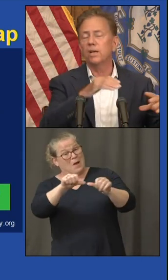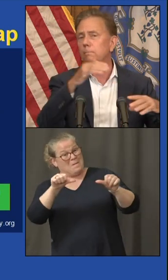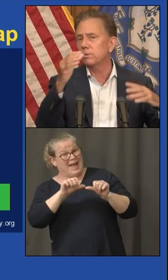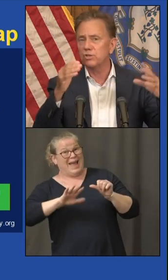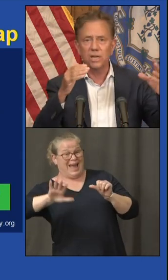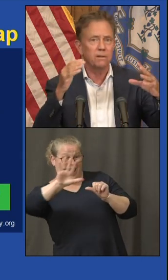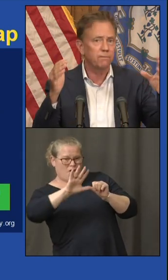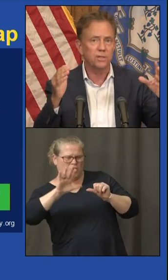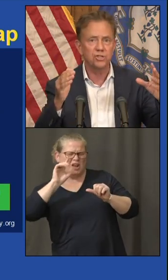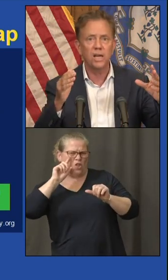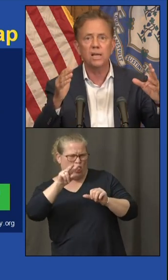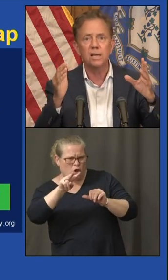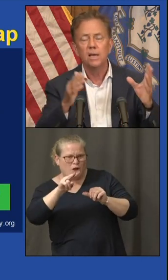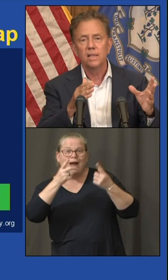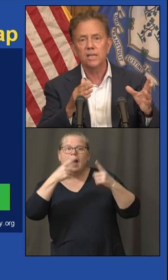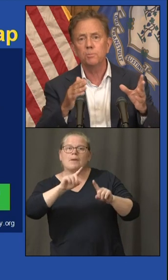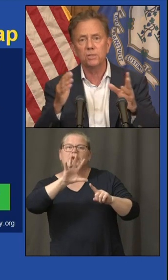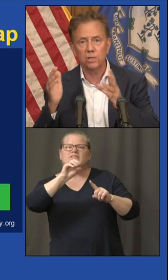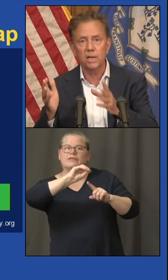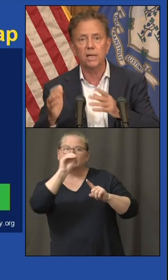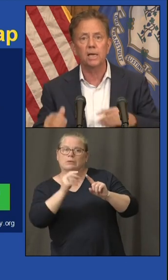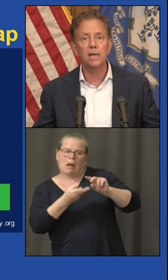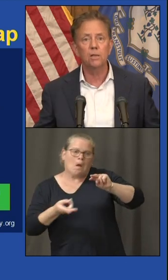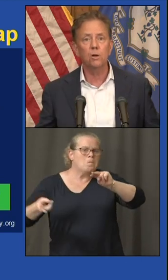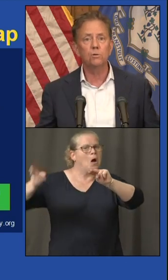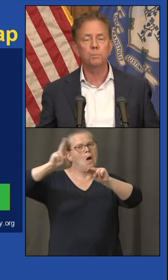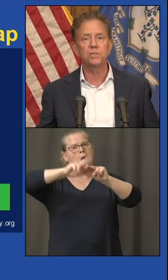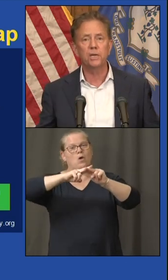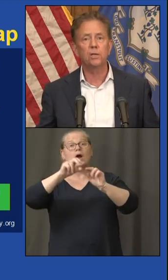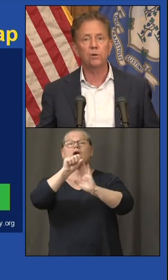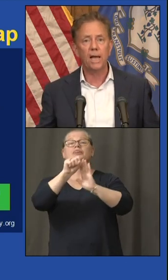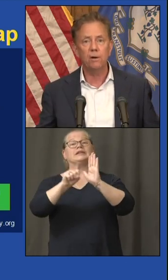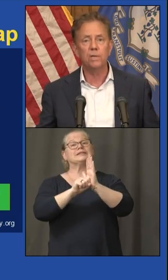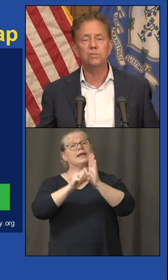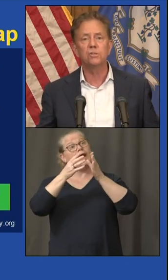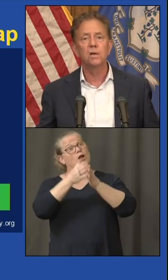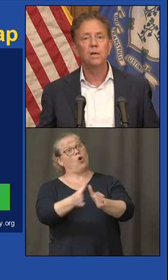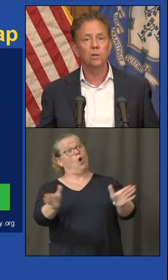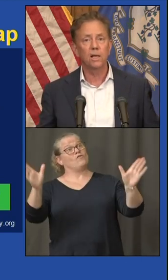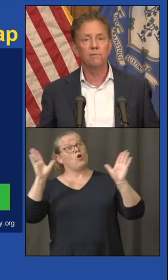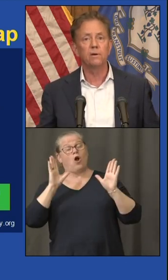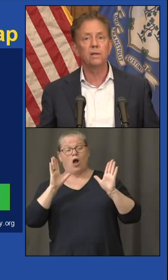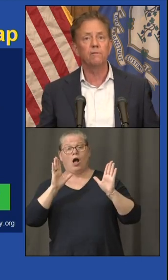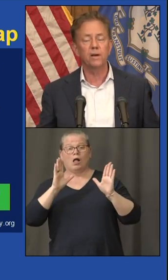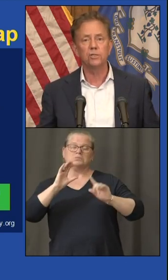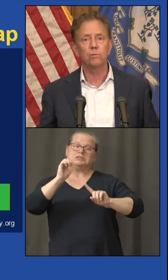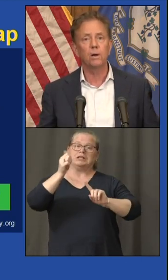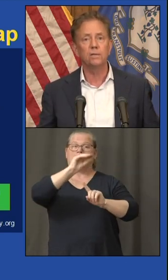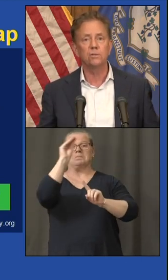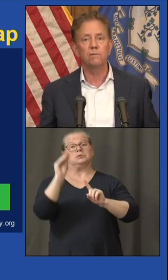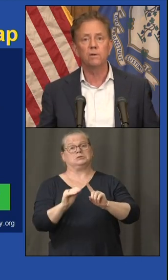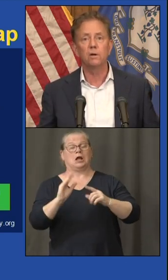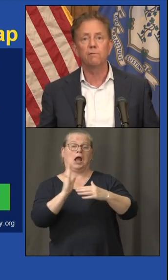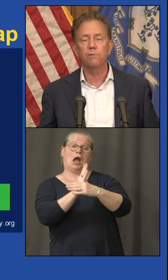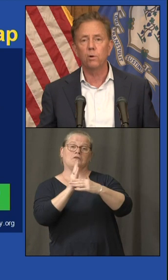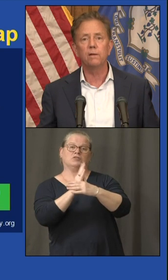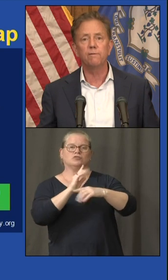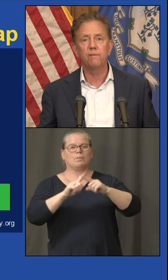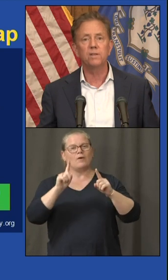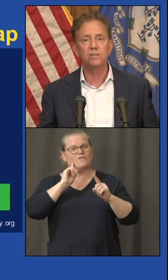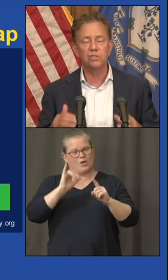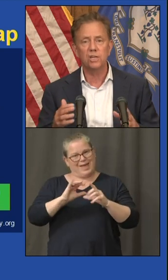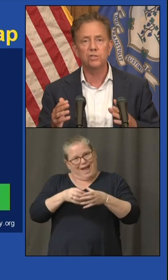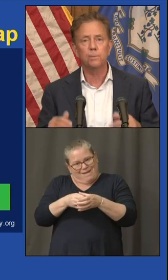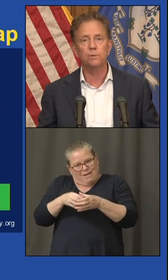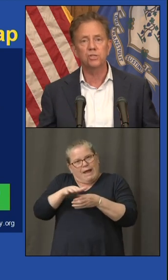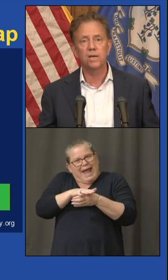the 10% for the state, that's misleading. In those particular counties, you'll have infection rates of 40,